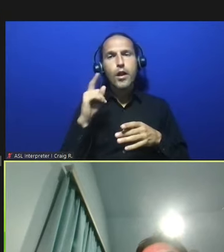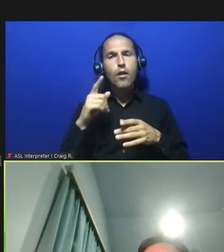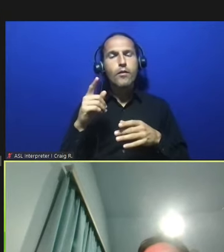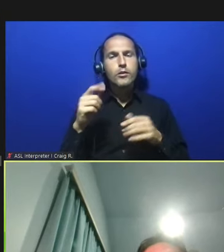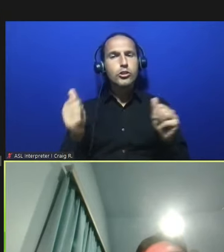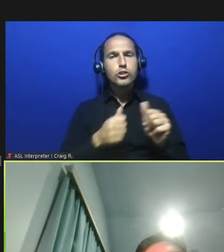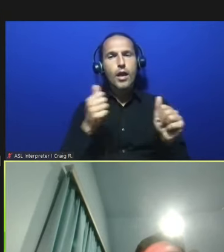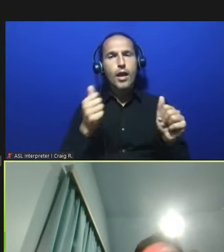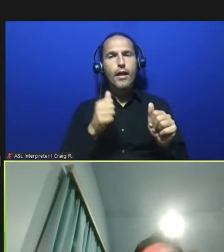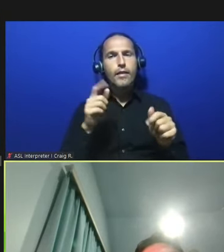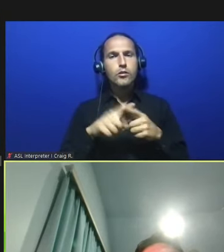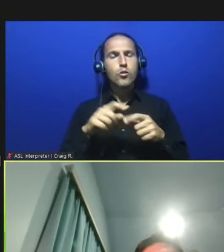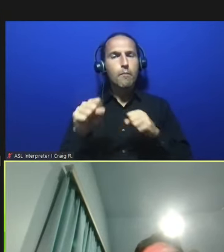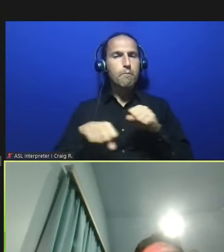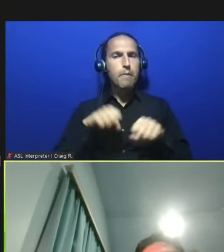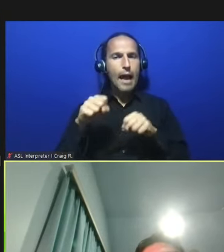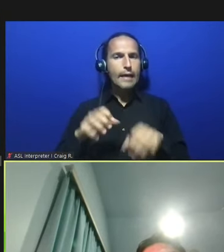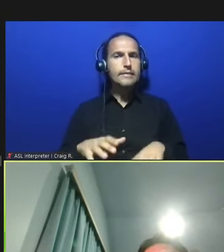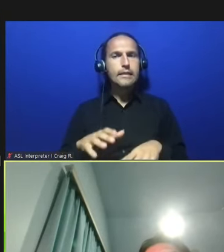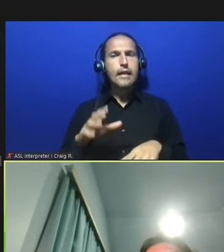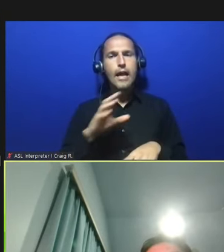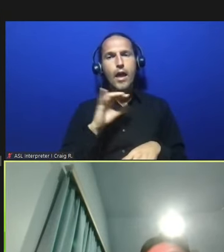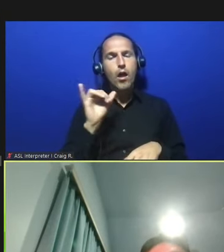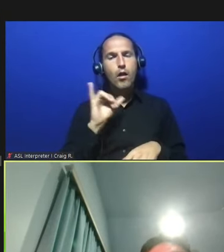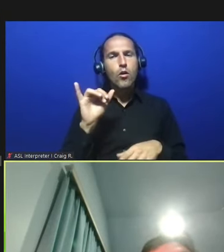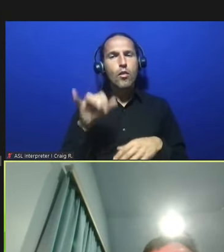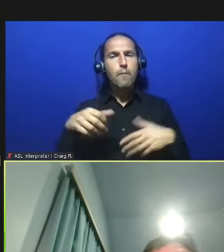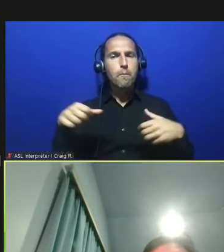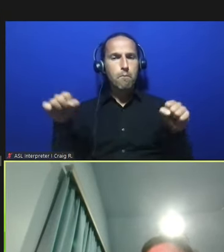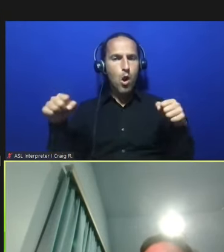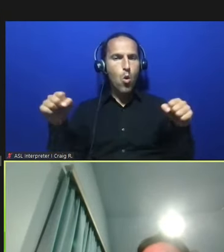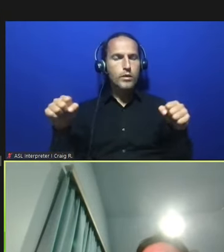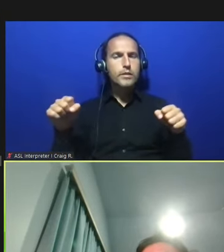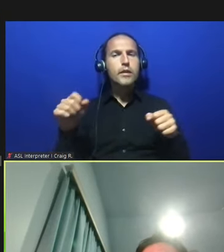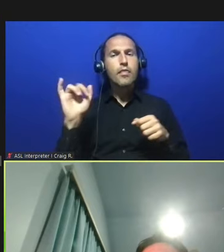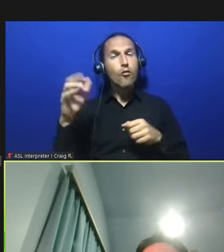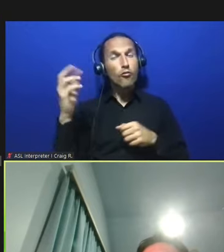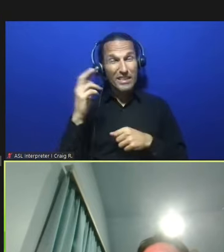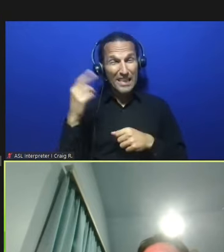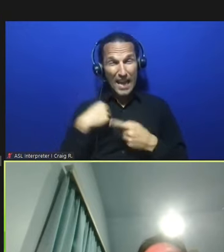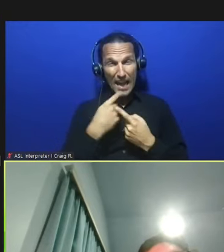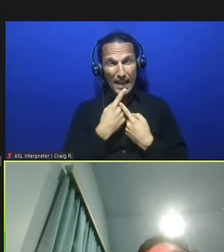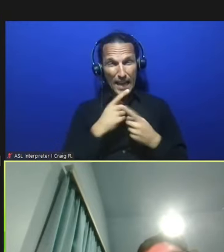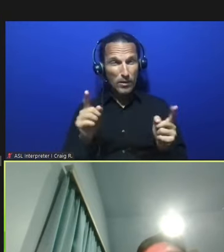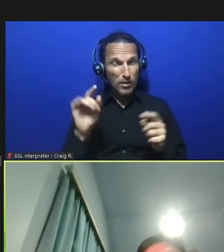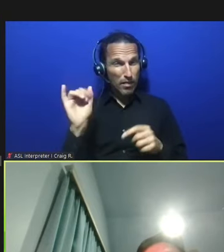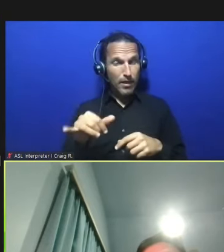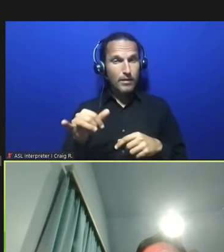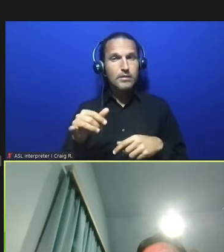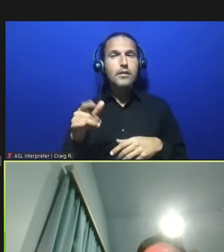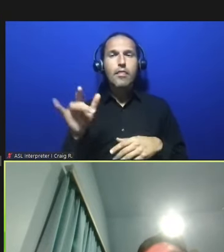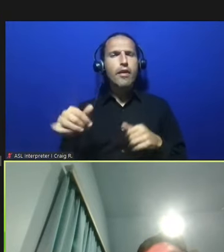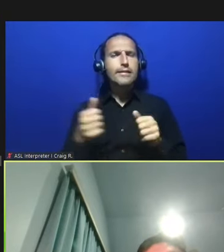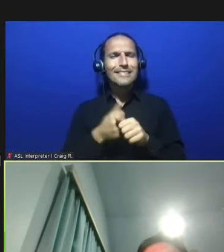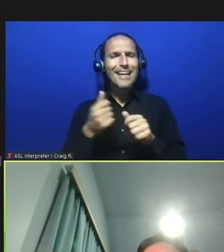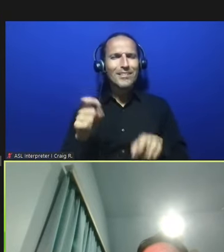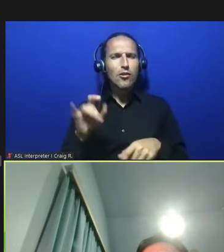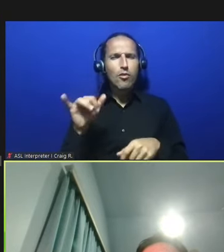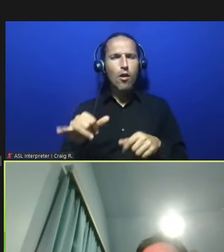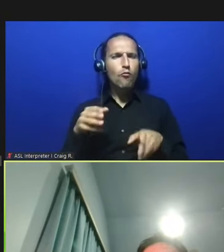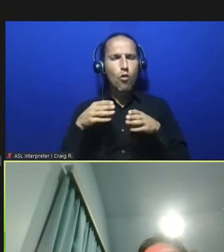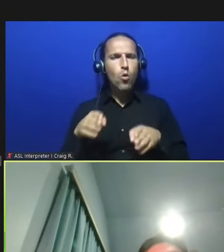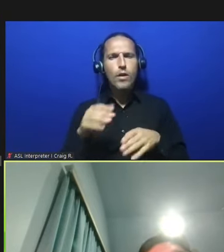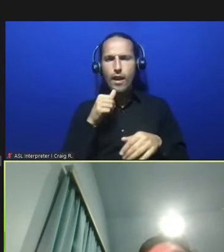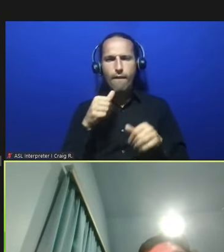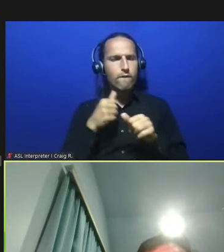someone to go after cyclists and motorcyclists, right? The reason why I say that is because they're a danger to the road. They don't follow the rules of